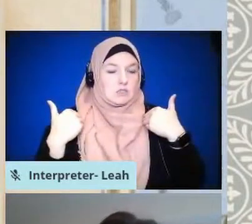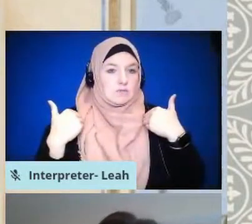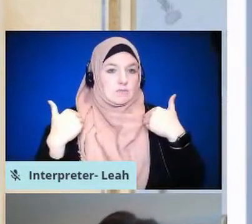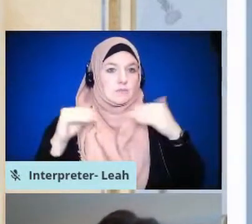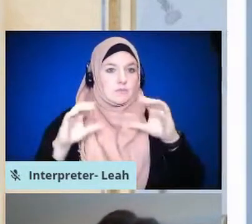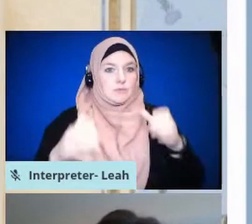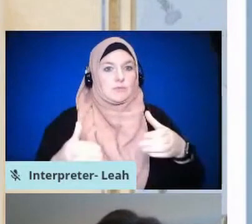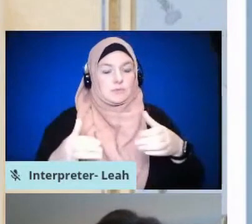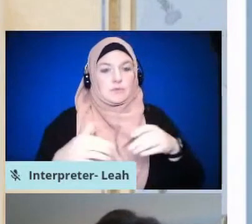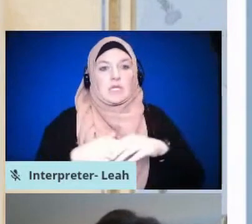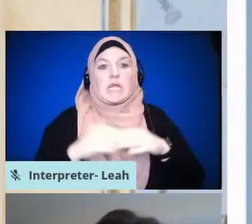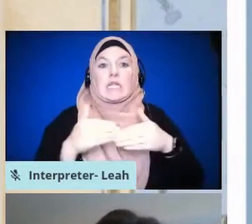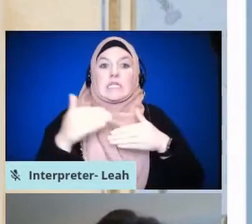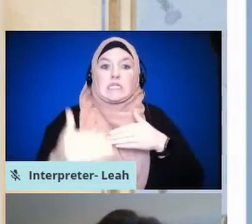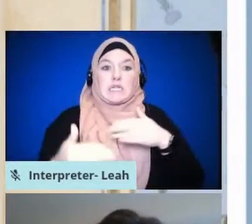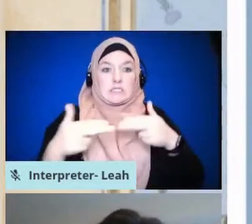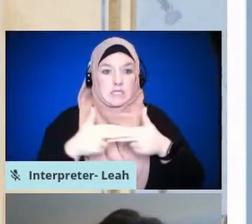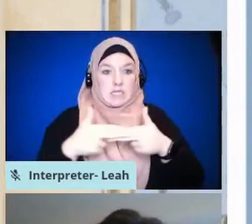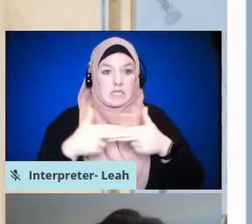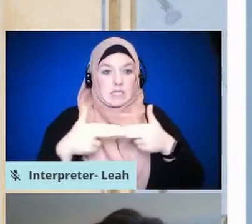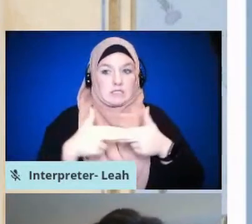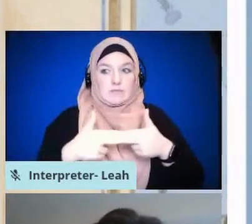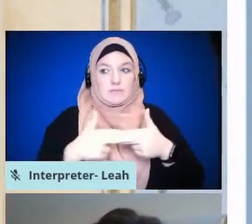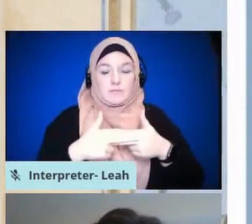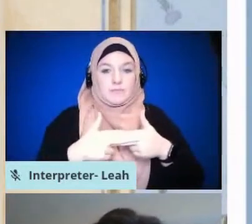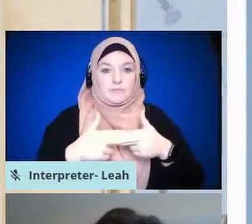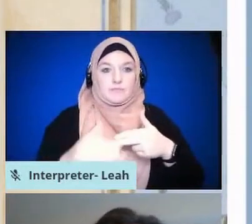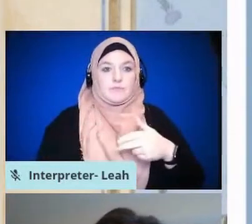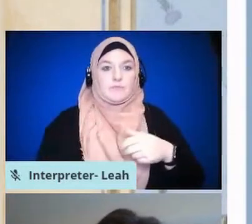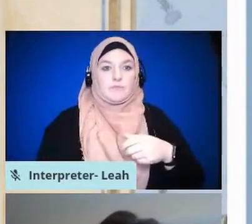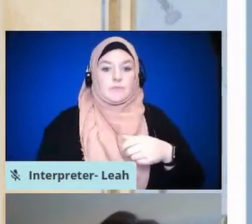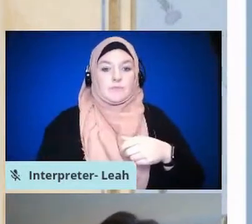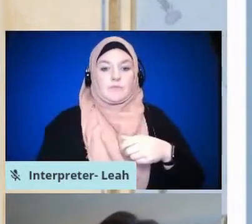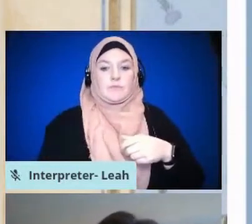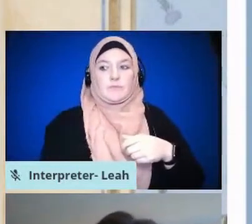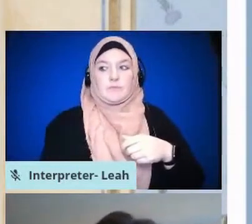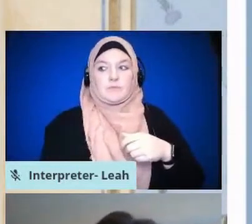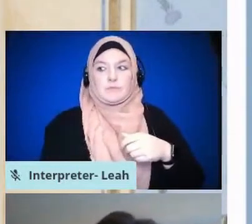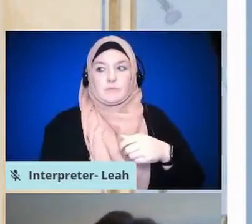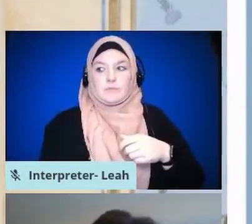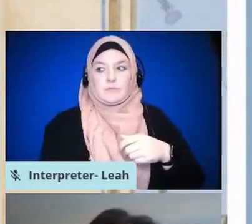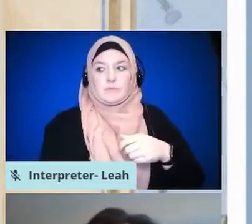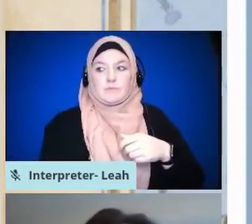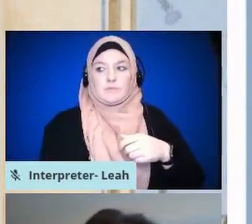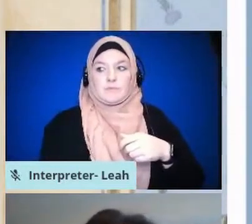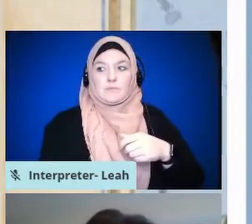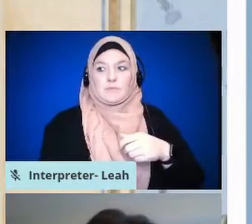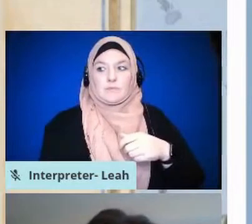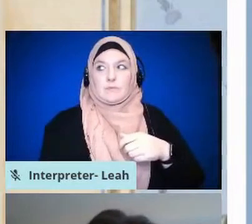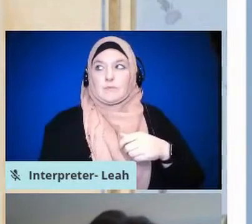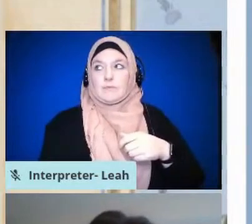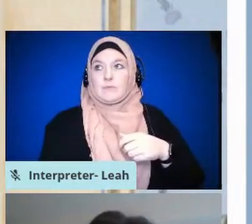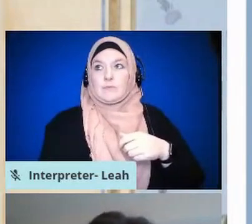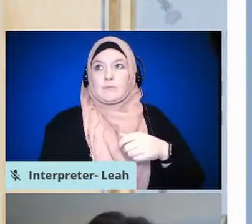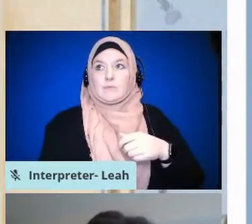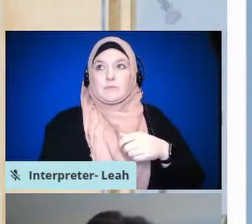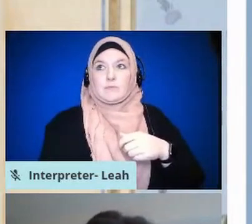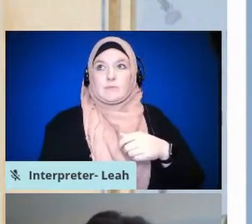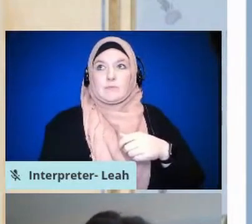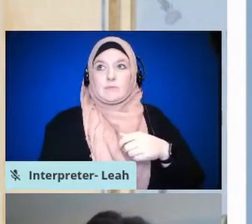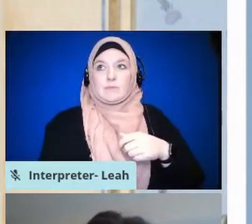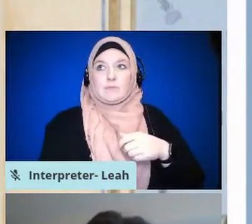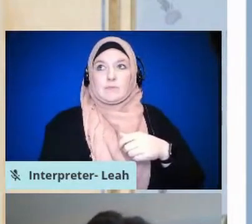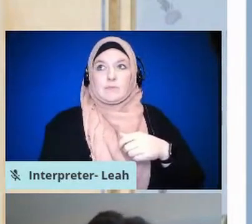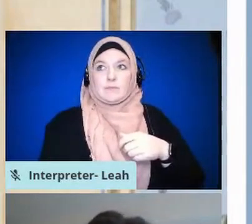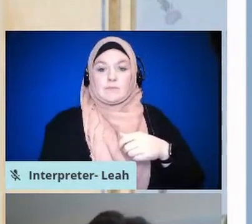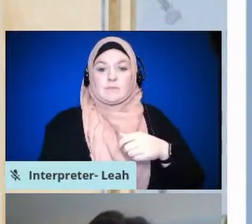Next slide. I'm going to be talking about two major types of